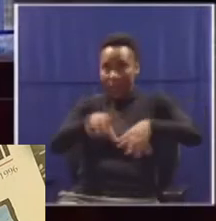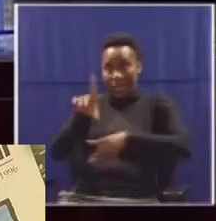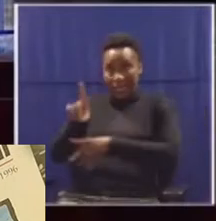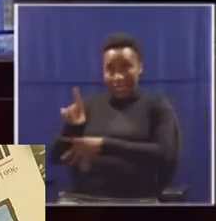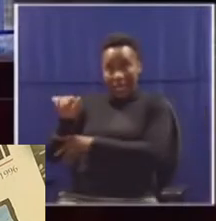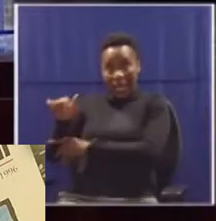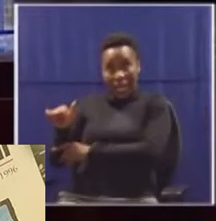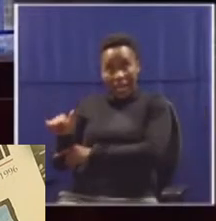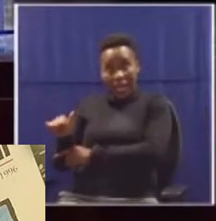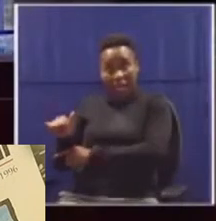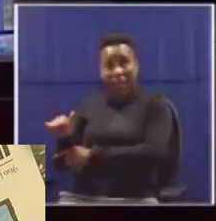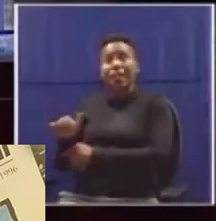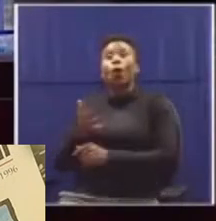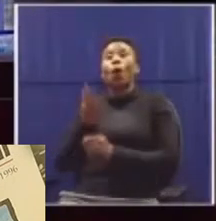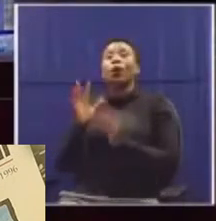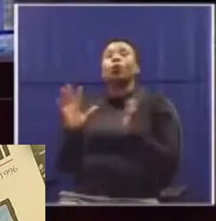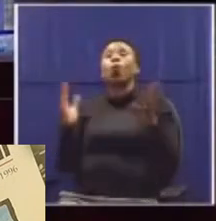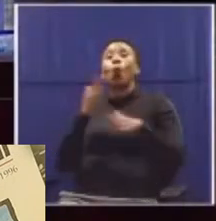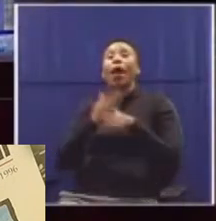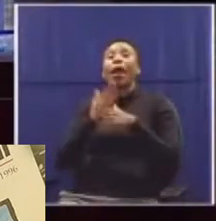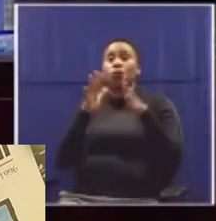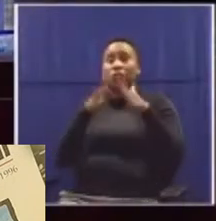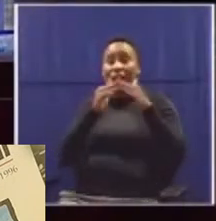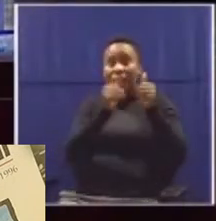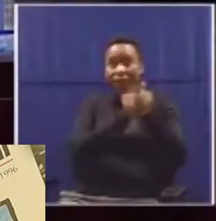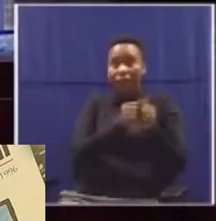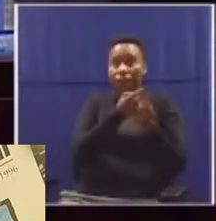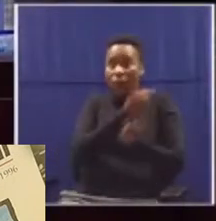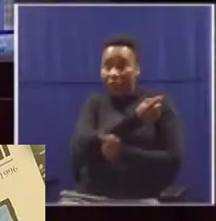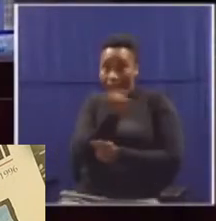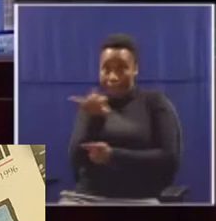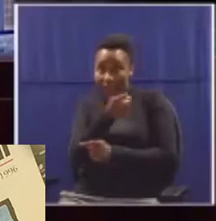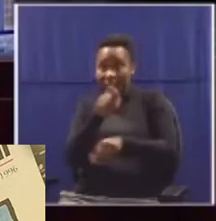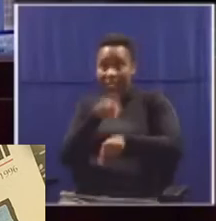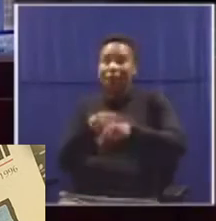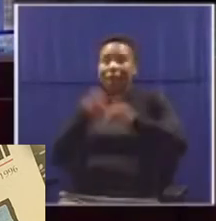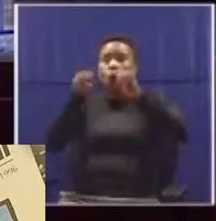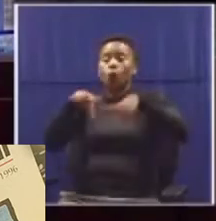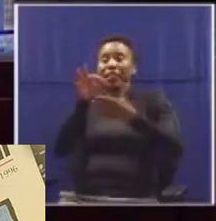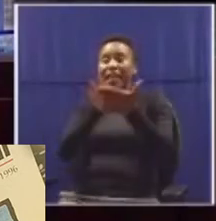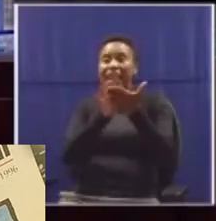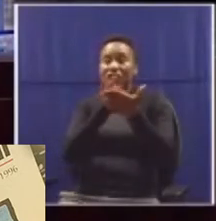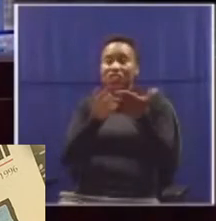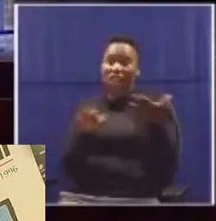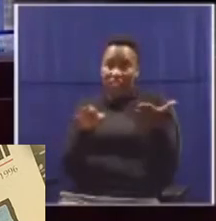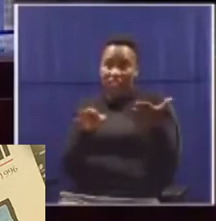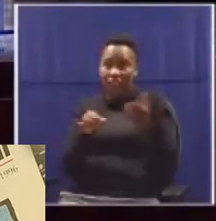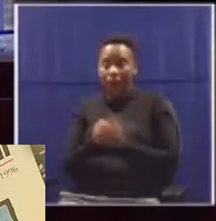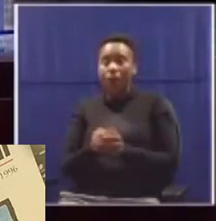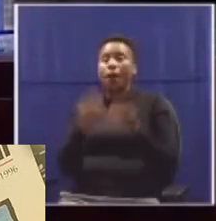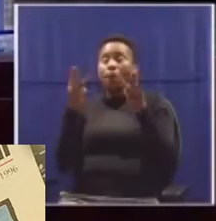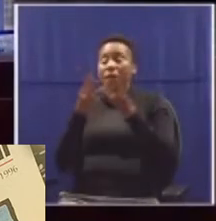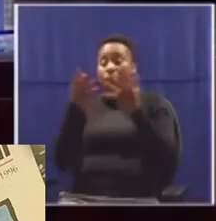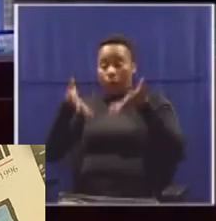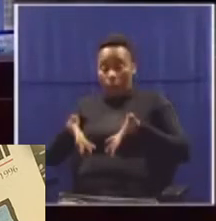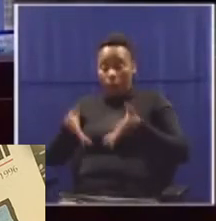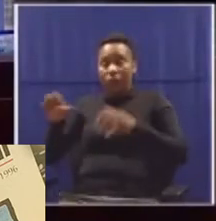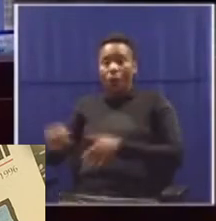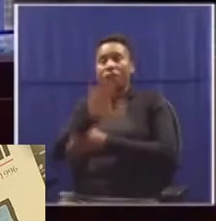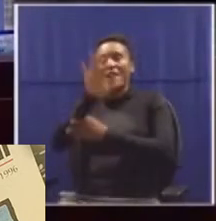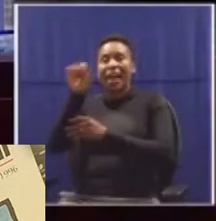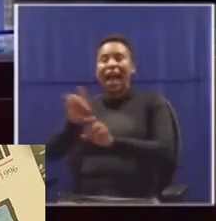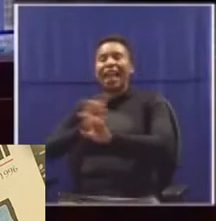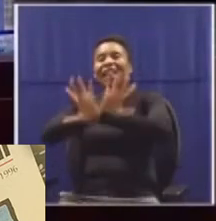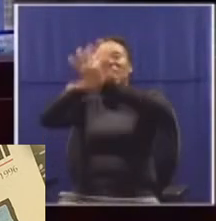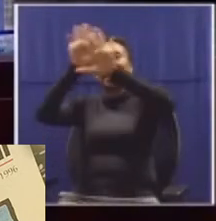the what were the Collision for them when they lose next year elections the people of South Africa have